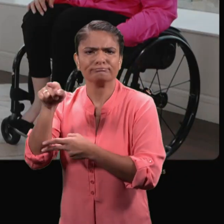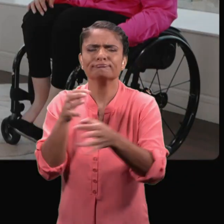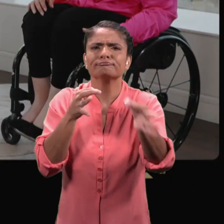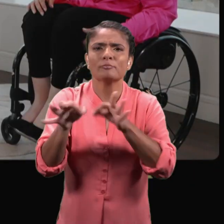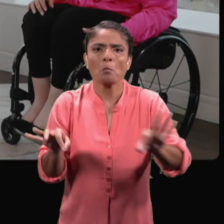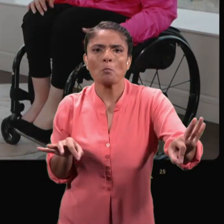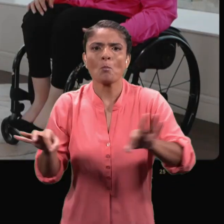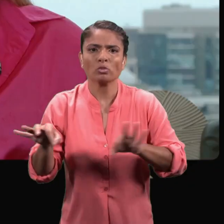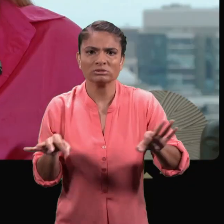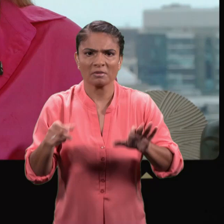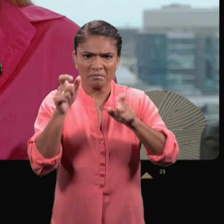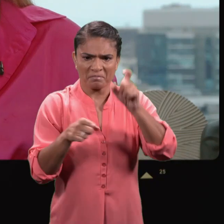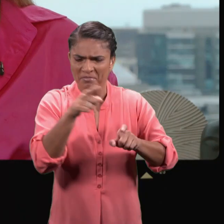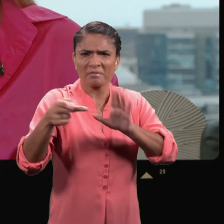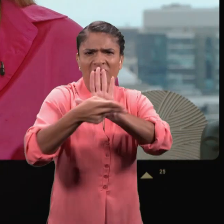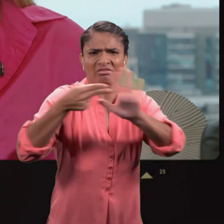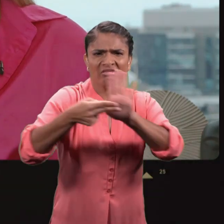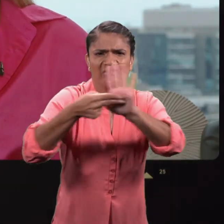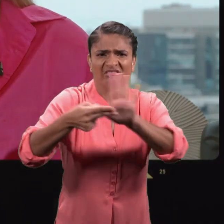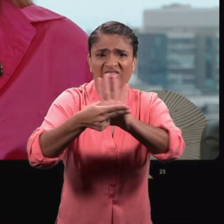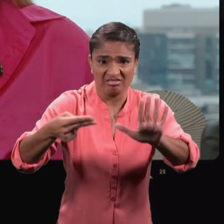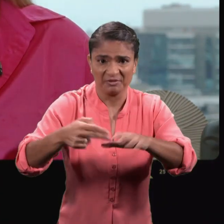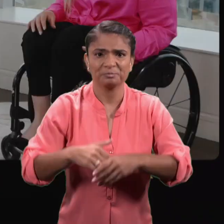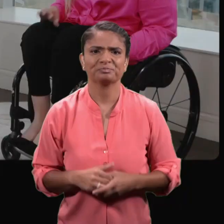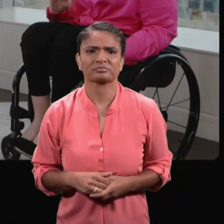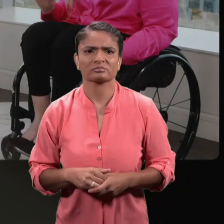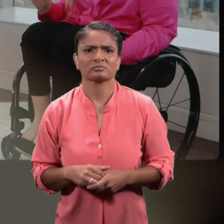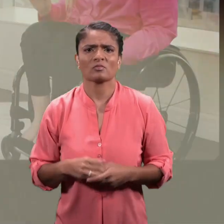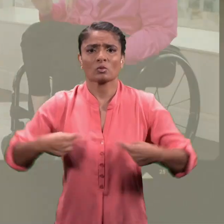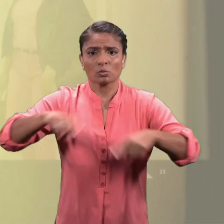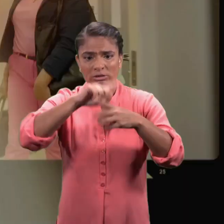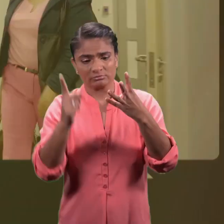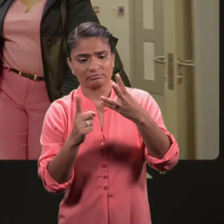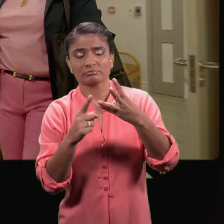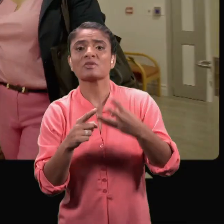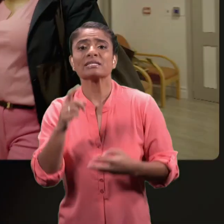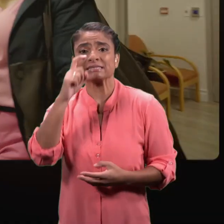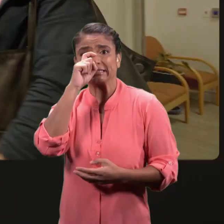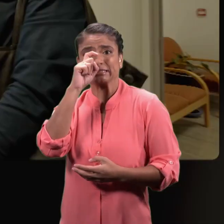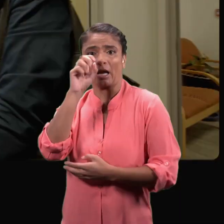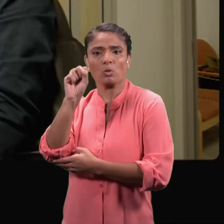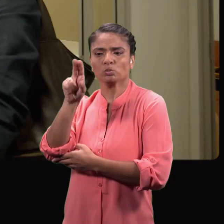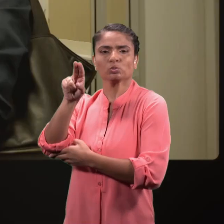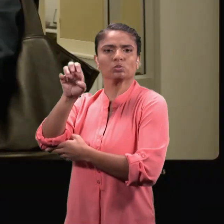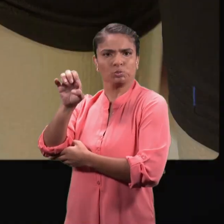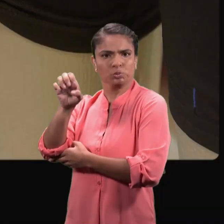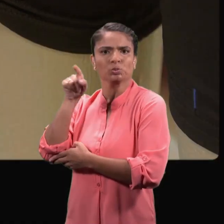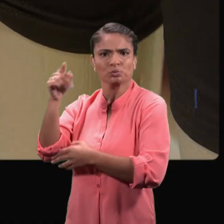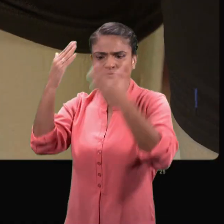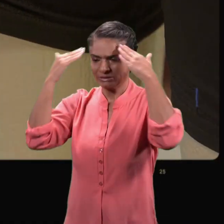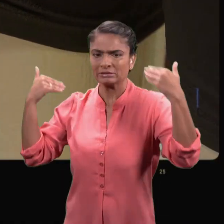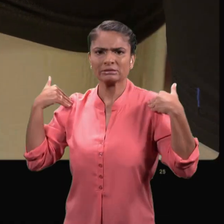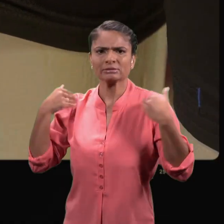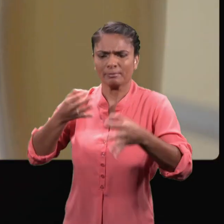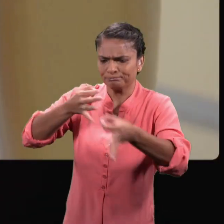full-time model embarking on a journey to break everyday stereotypes in the industry. And we end our show with Sister Sue Ann to